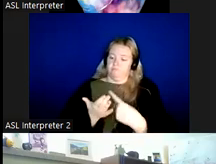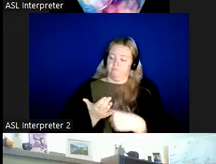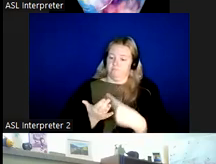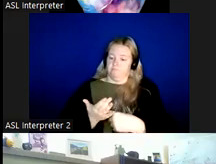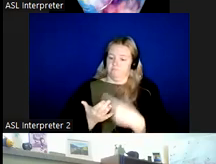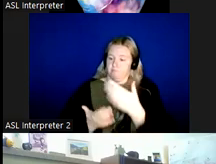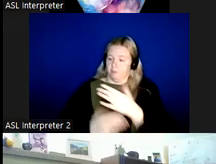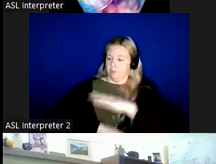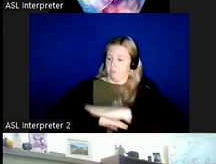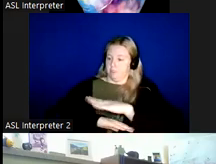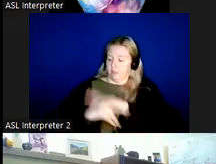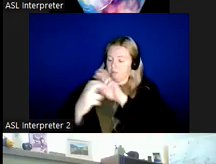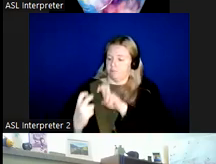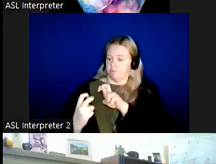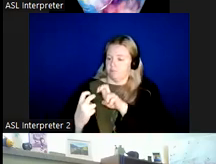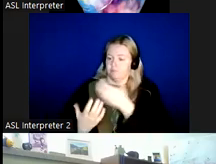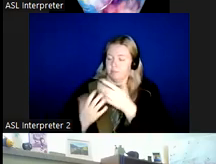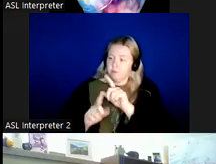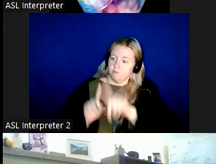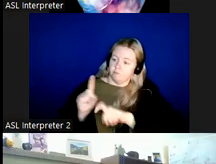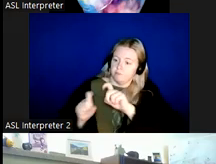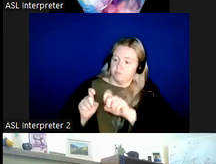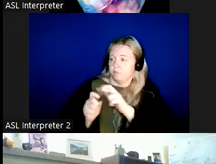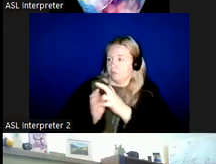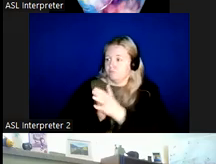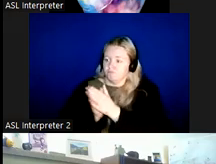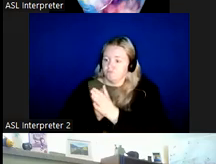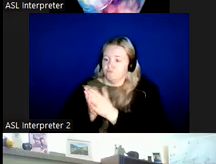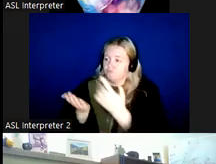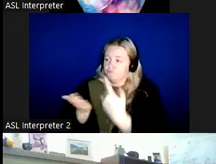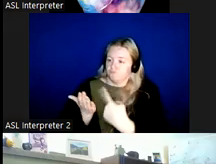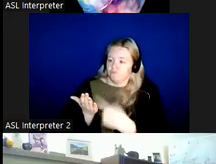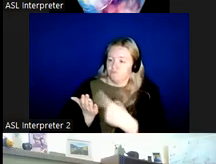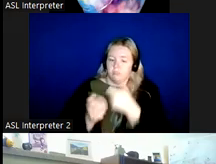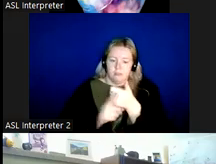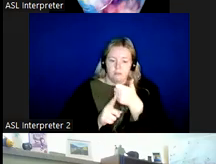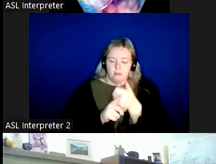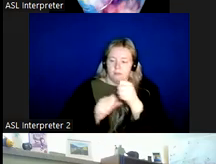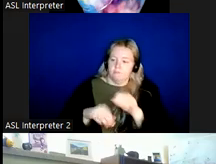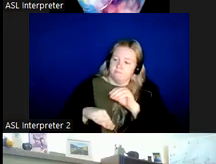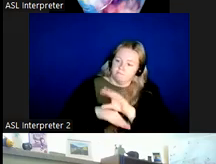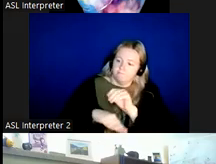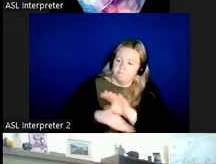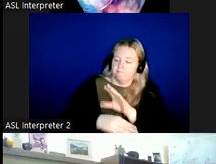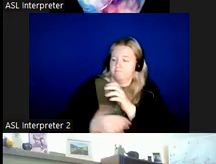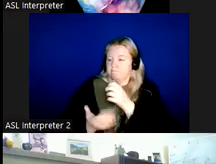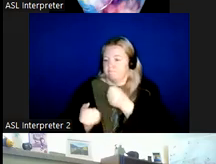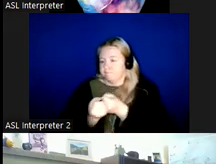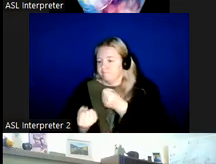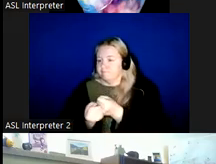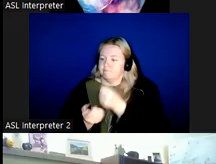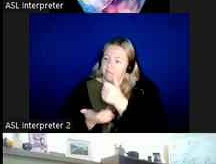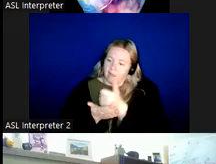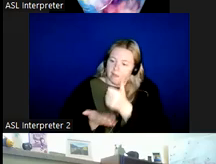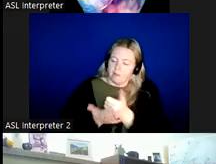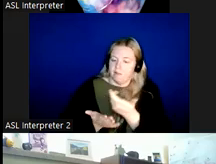desk, you know, some things that you might be interested in, they could help do a little bit of reader's advisory with you and, you know,